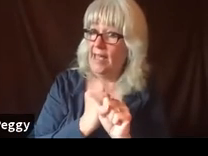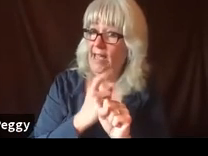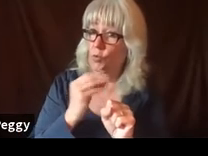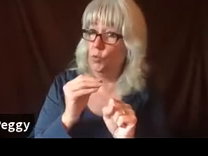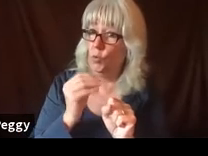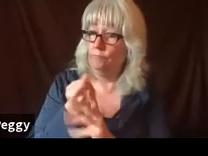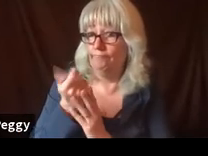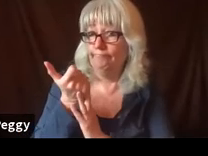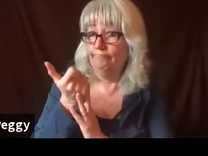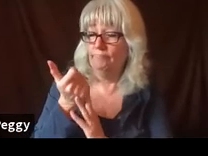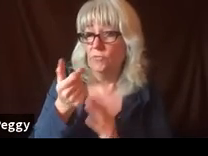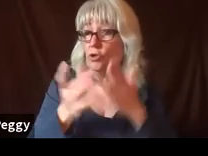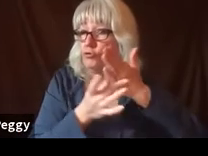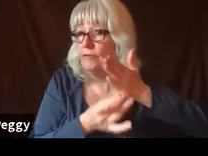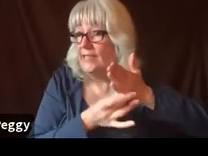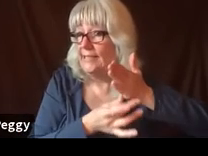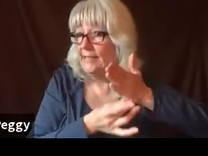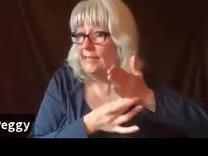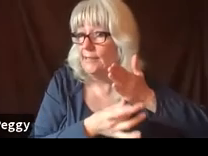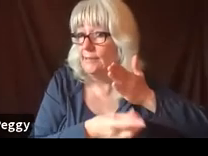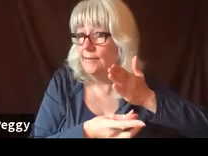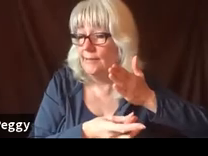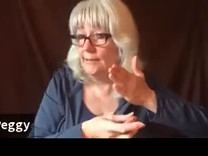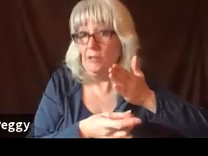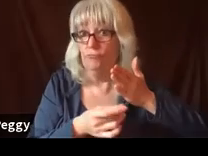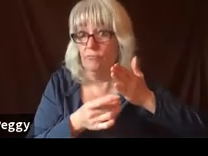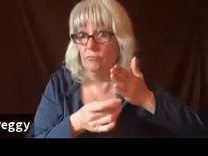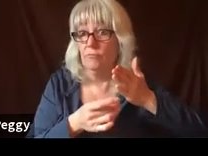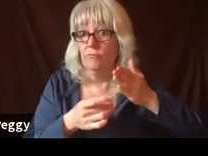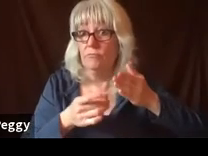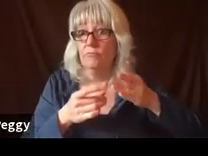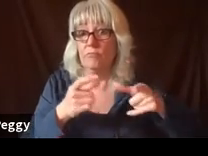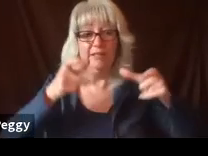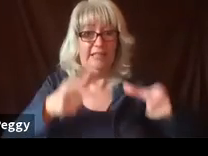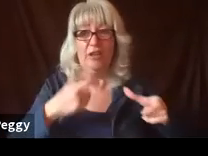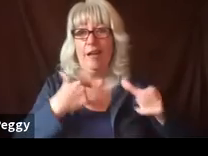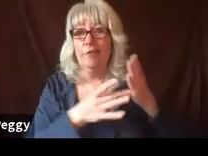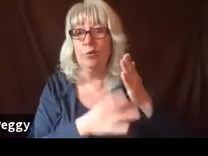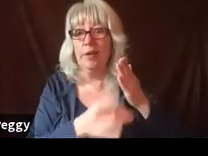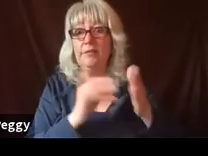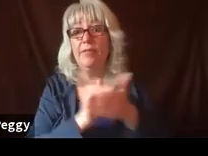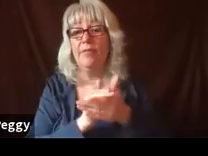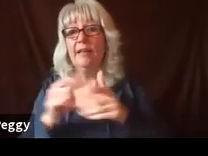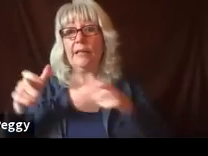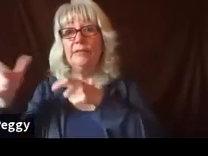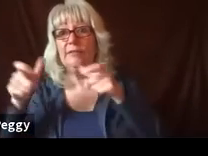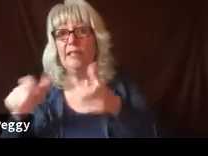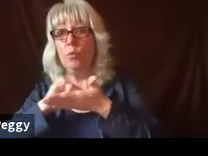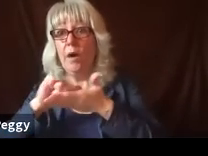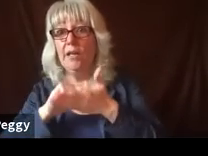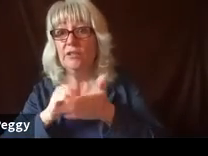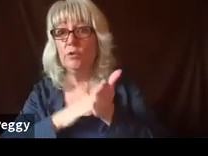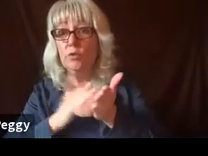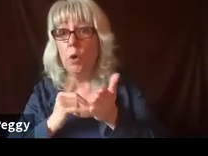get grease off of your dishes, and basically grease is oil